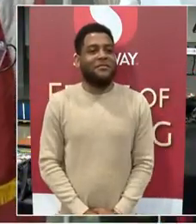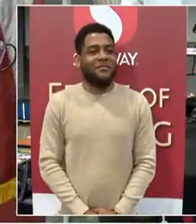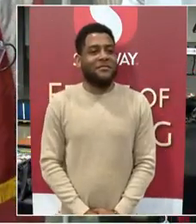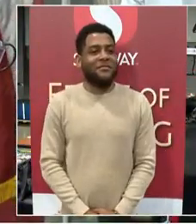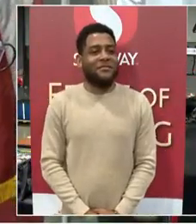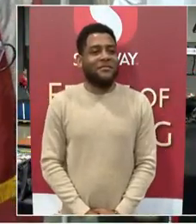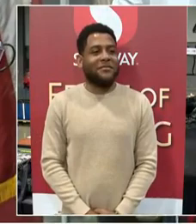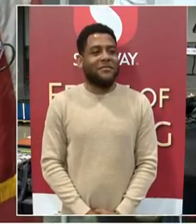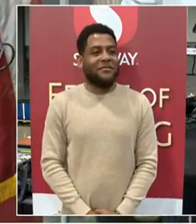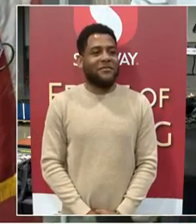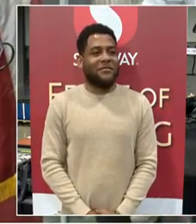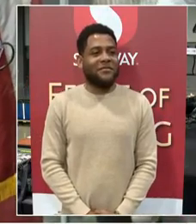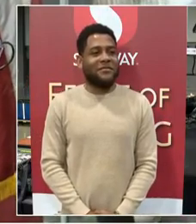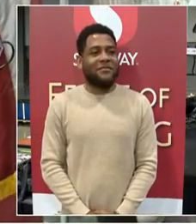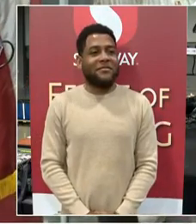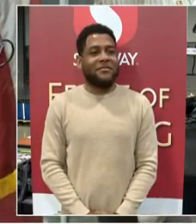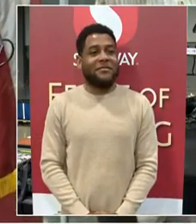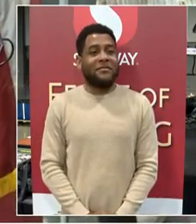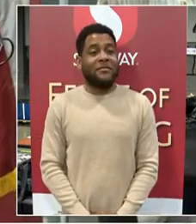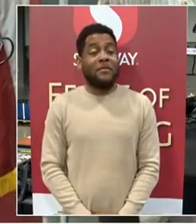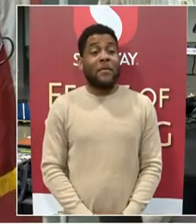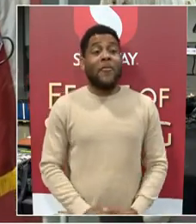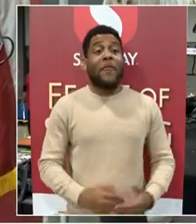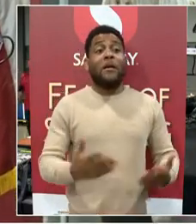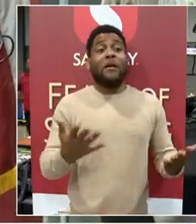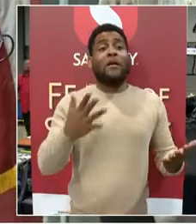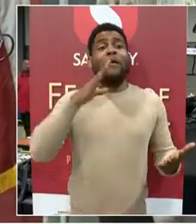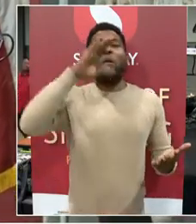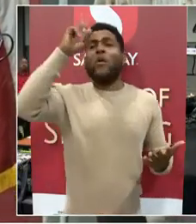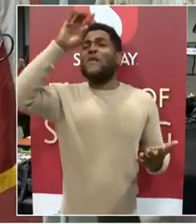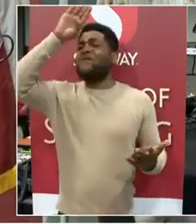The fire chief? Where's the fire chief?